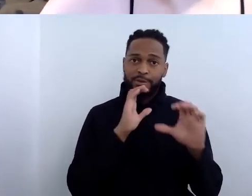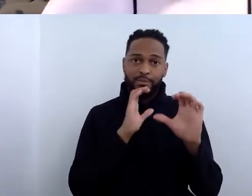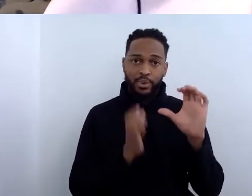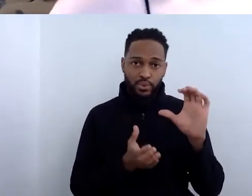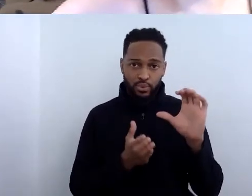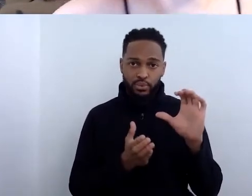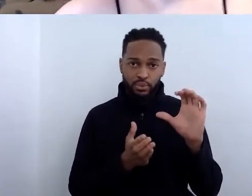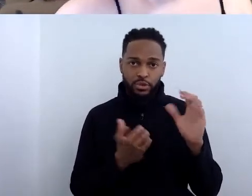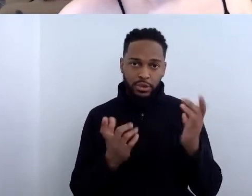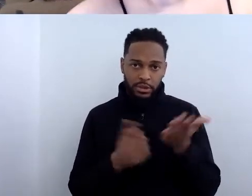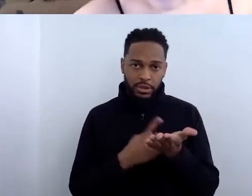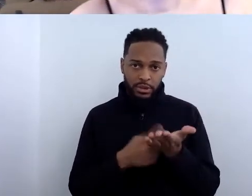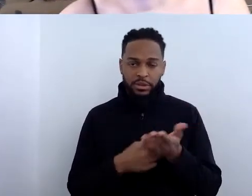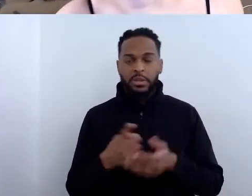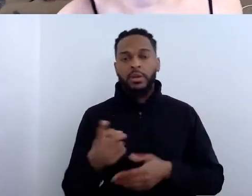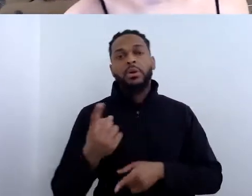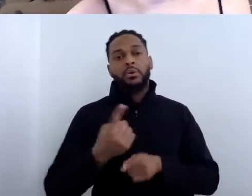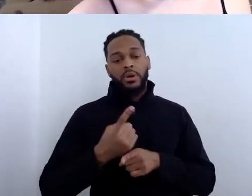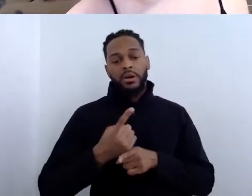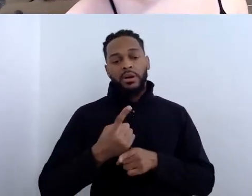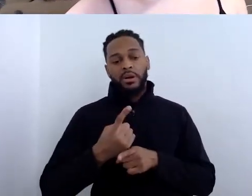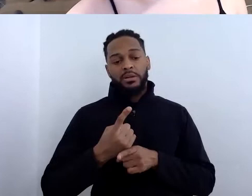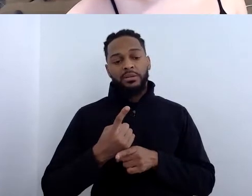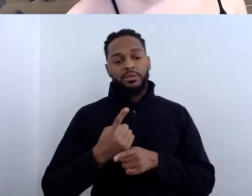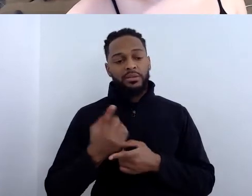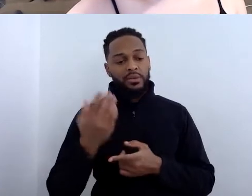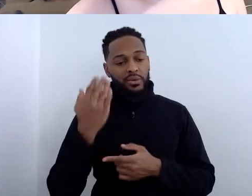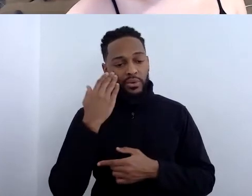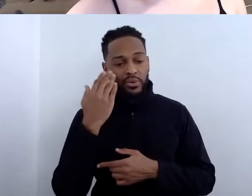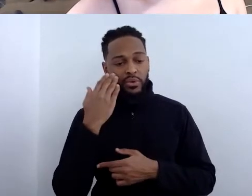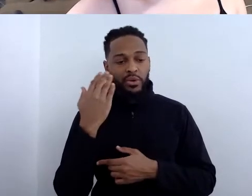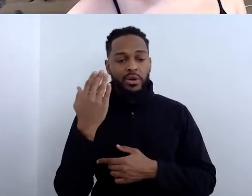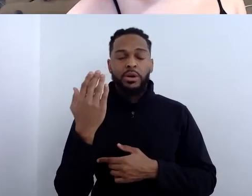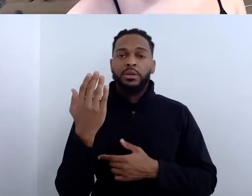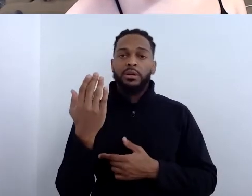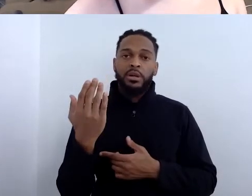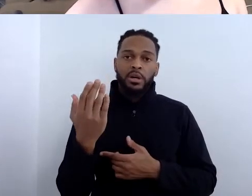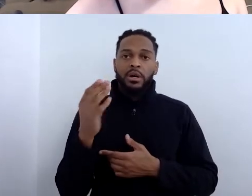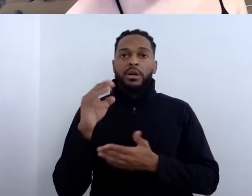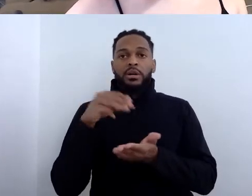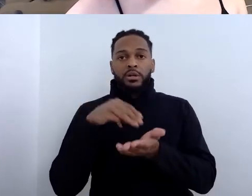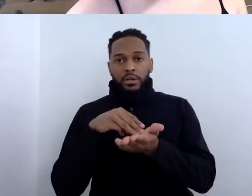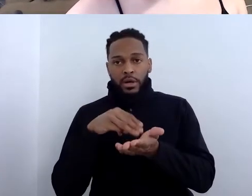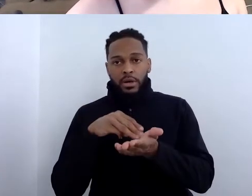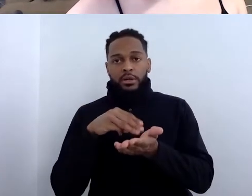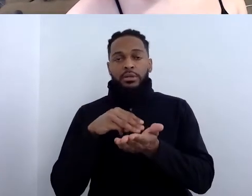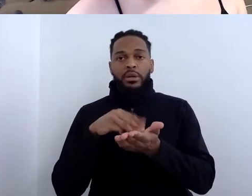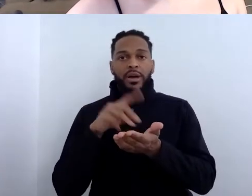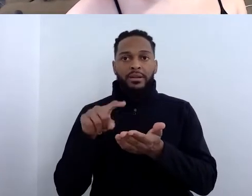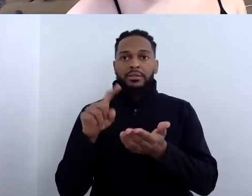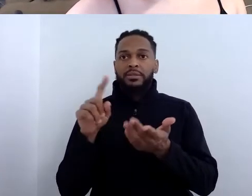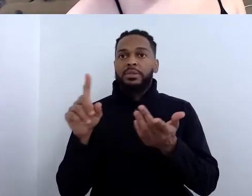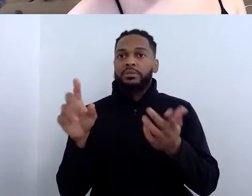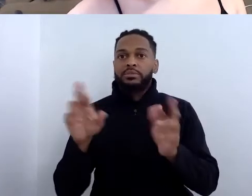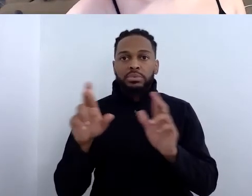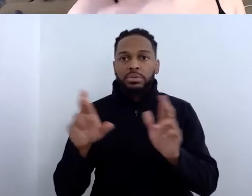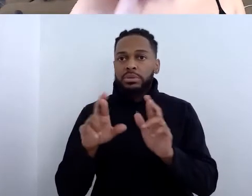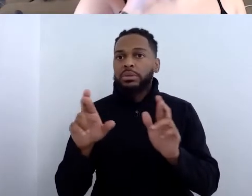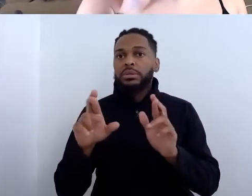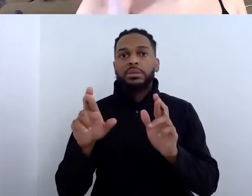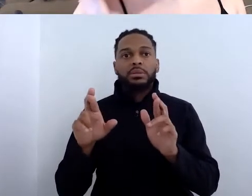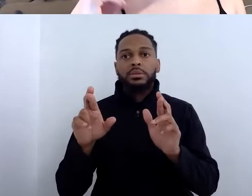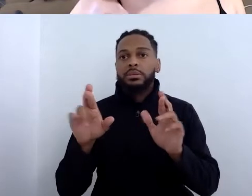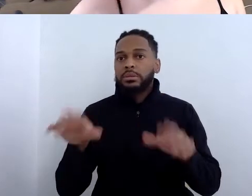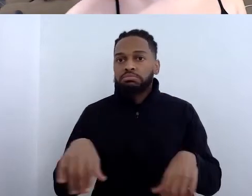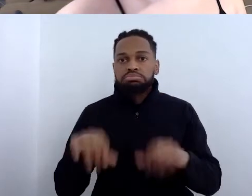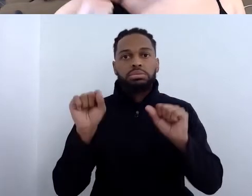has to be proactive. And so part of the biggest problem in the pandemic was everything was reactive, because especially